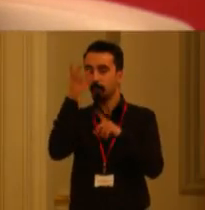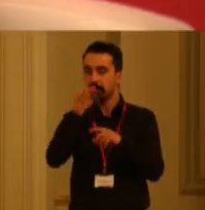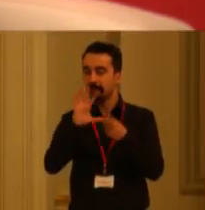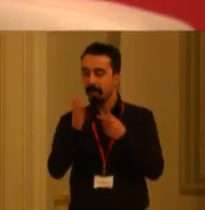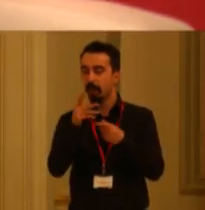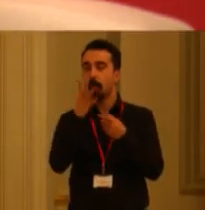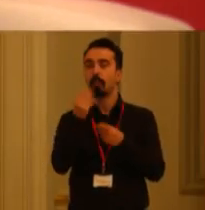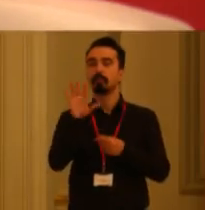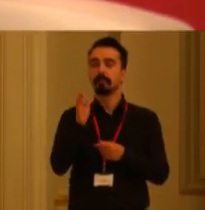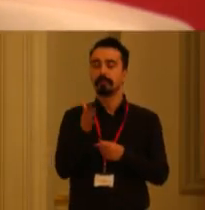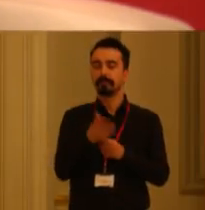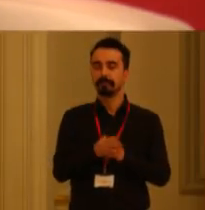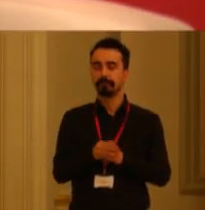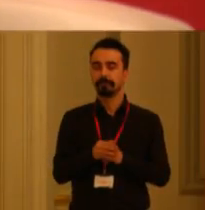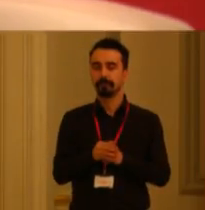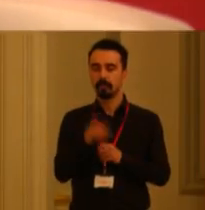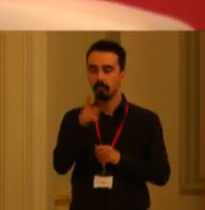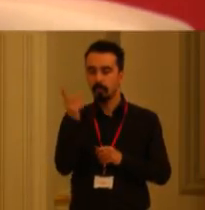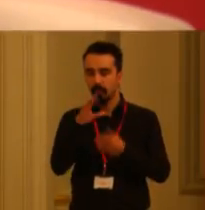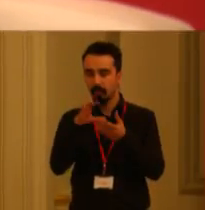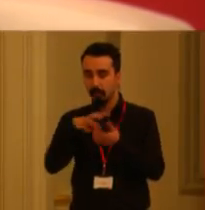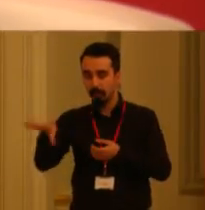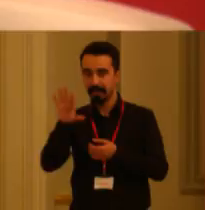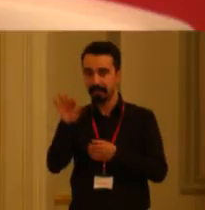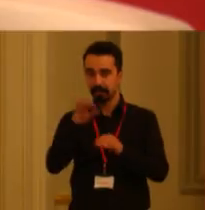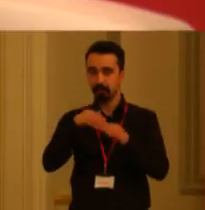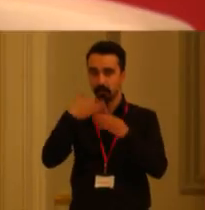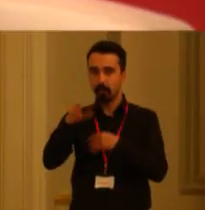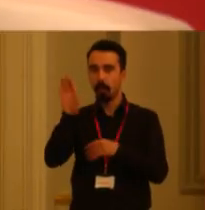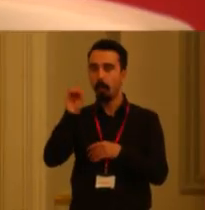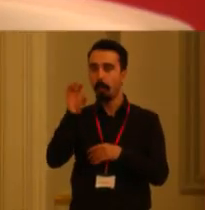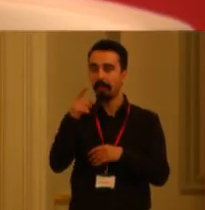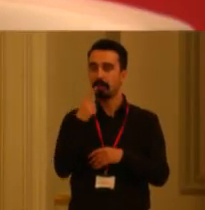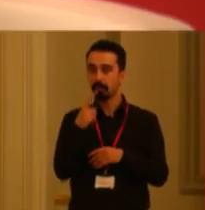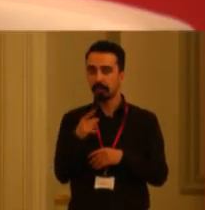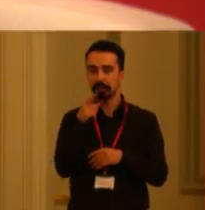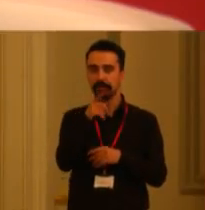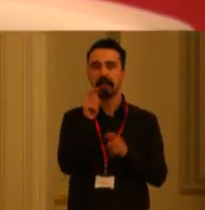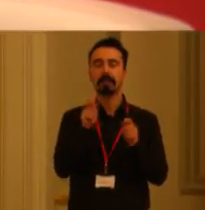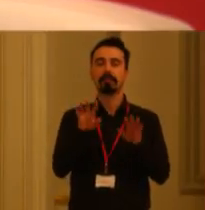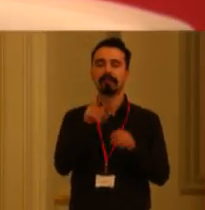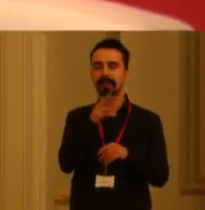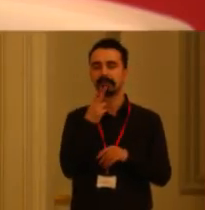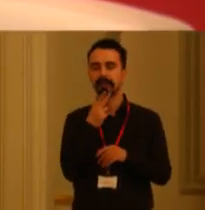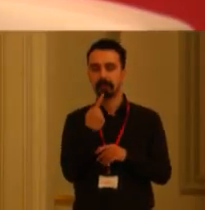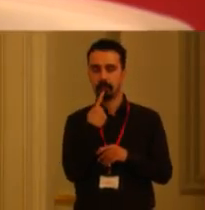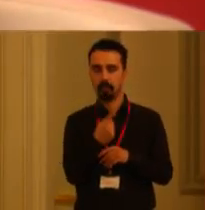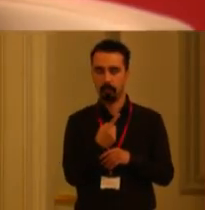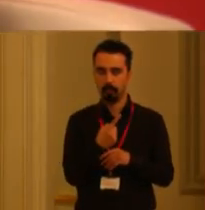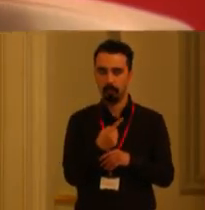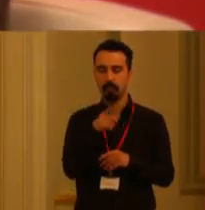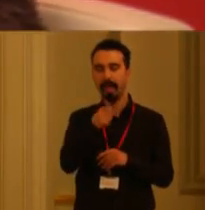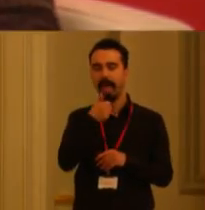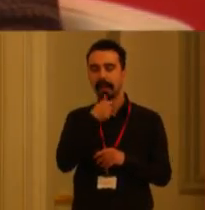will be 18 years old, will either be a NET or a NET. So when she is interested